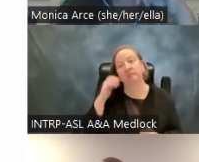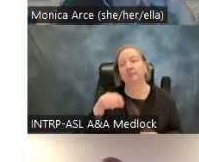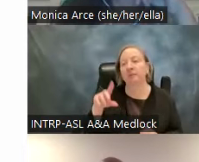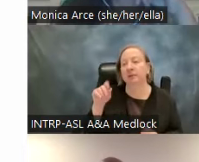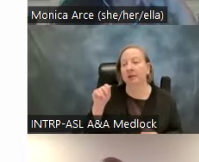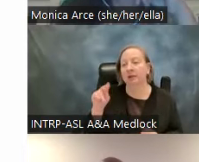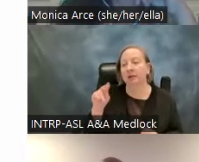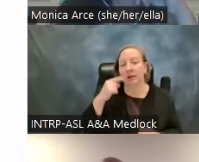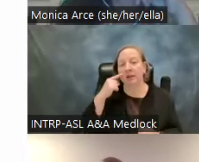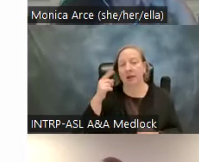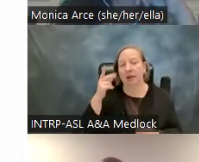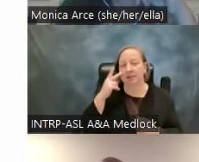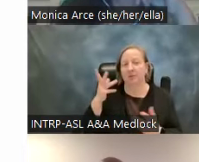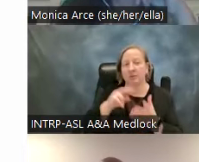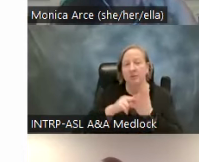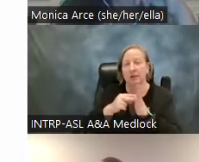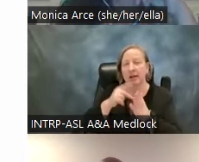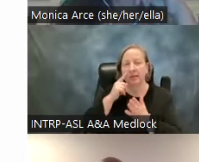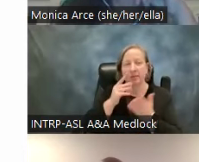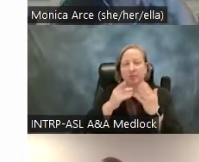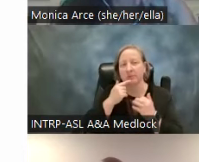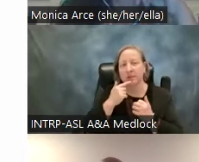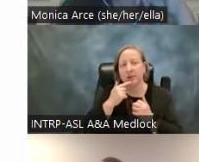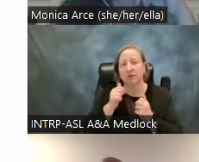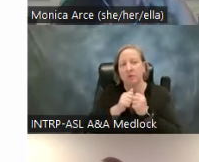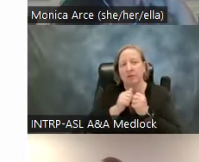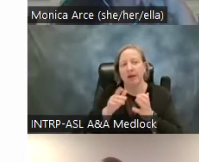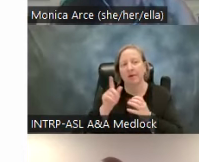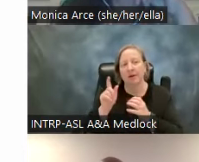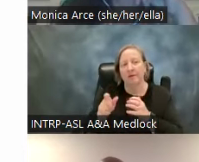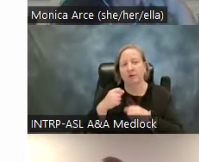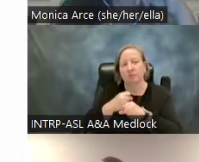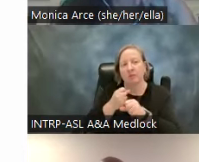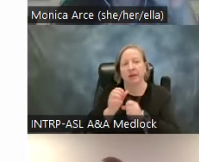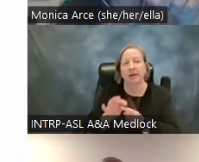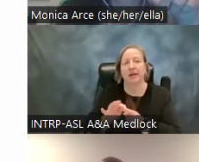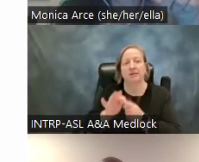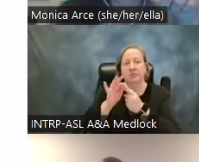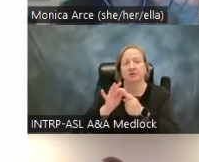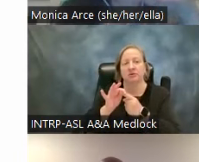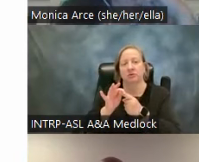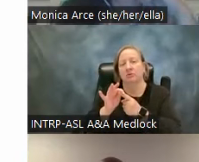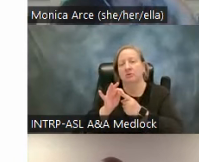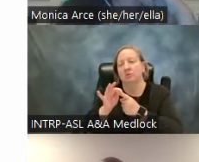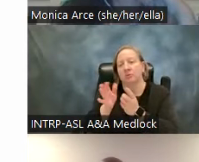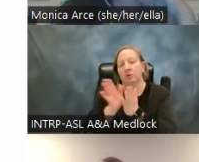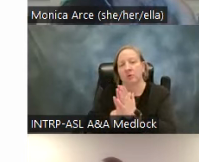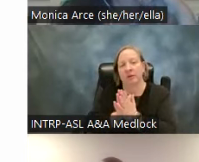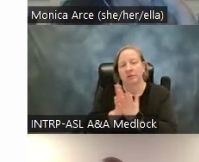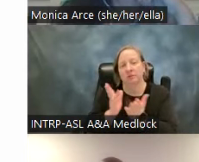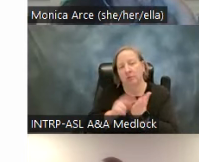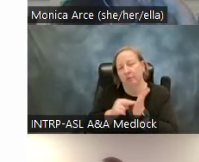think I see what you're getting at. I think you should probably say without having to make a special request for it. What we mean. Is